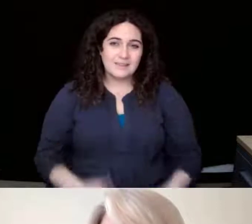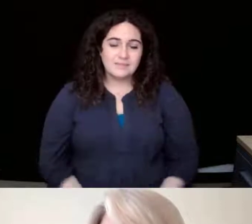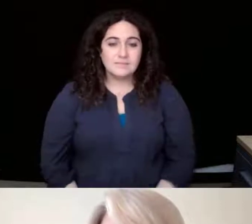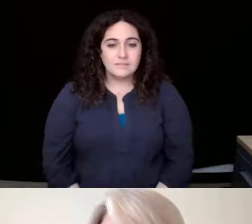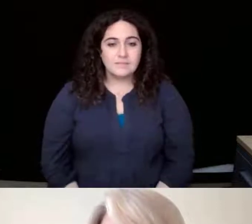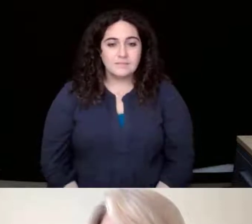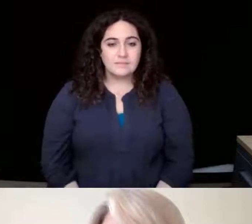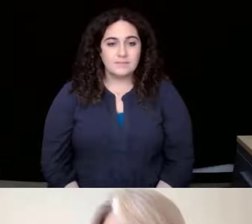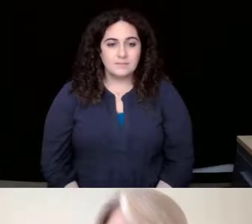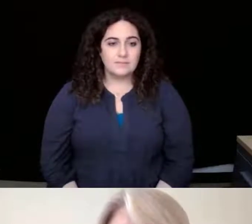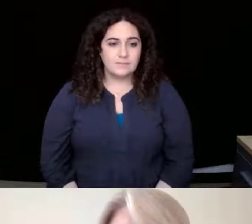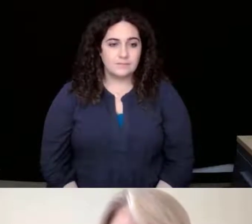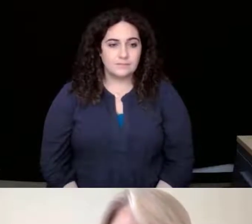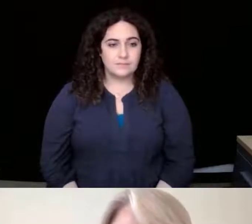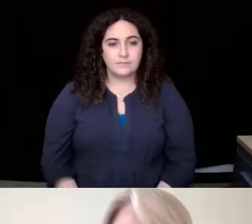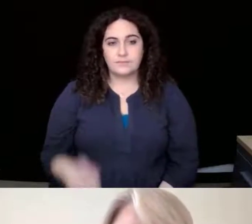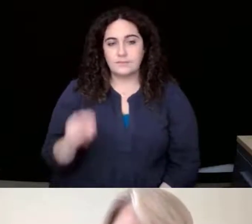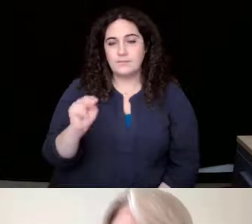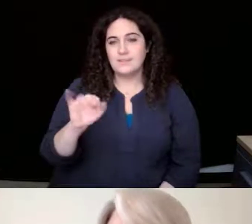Great, thank you.